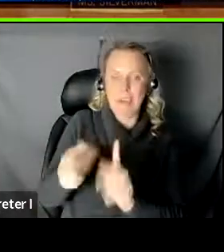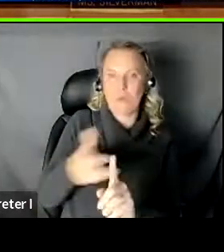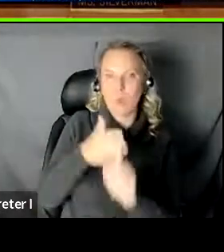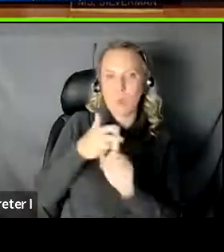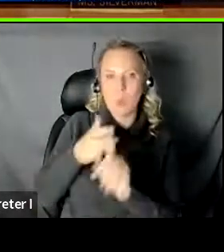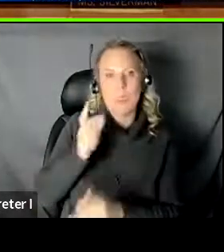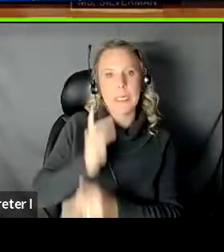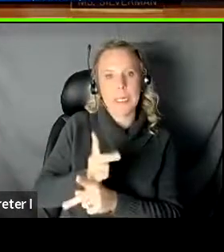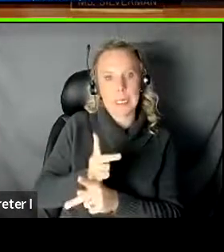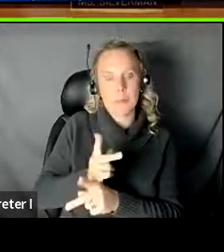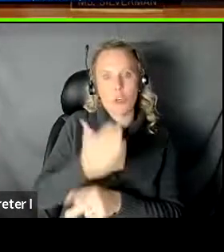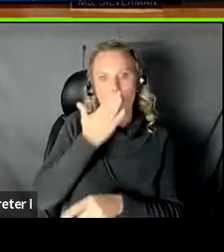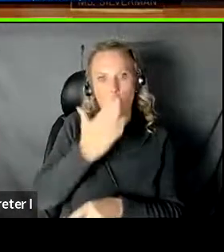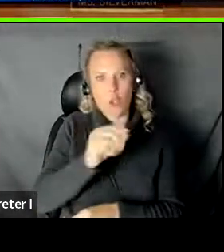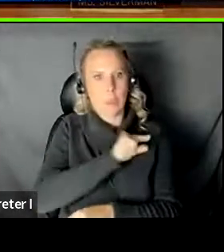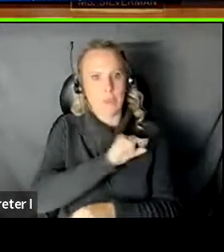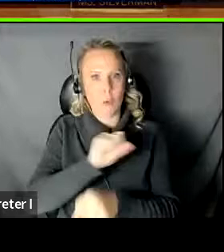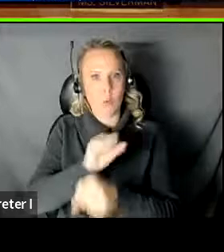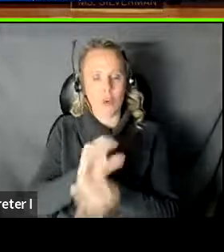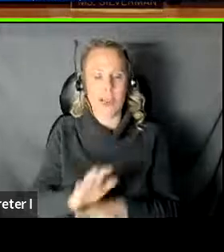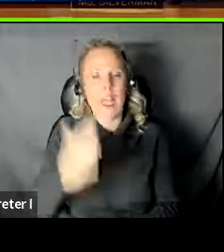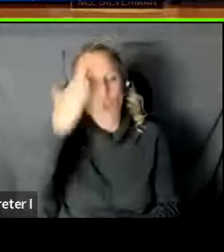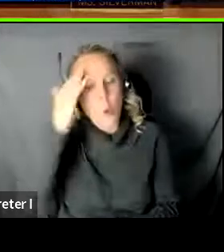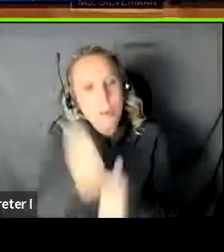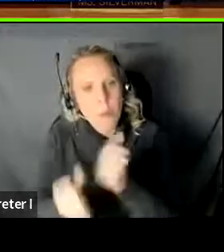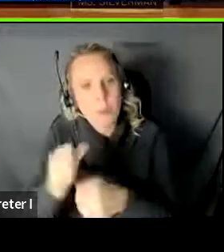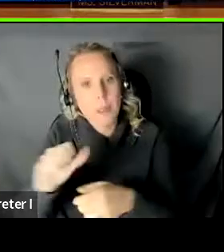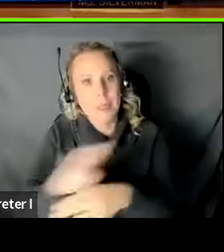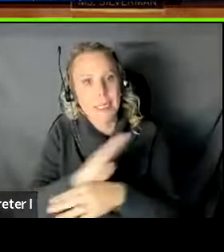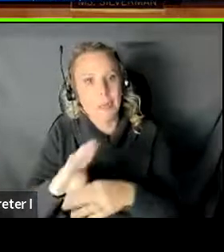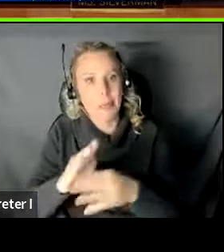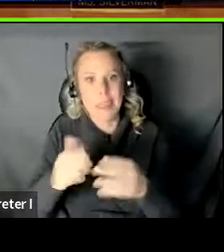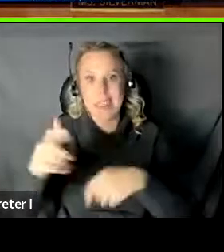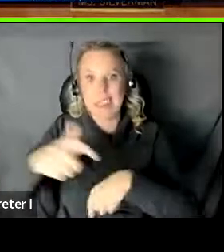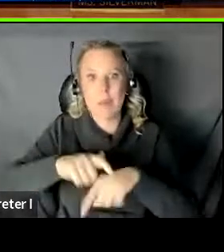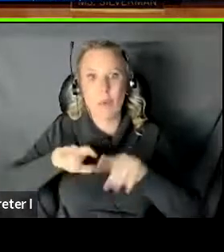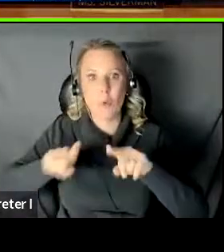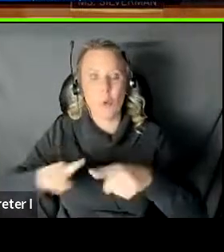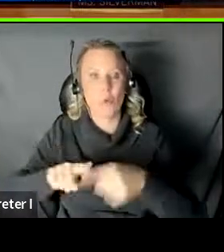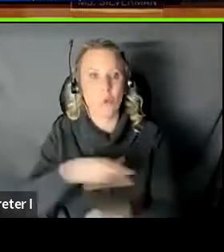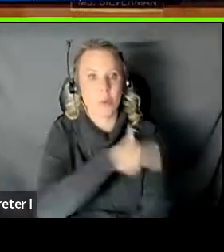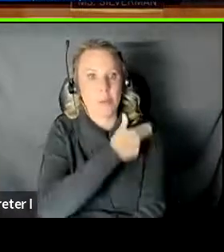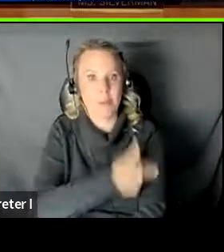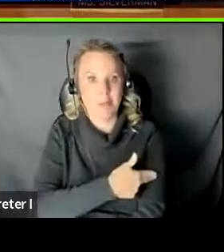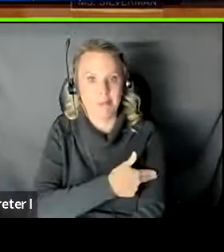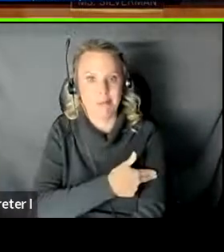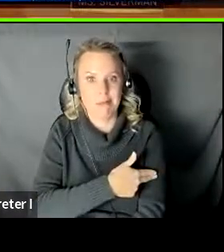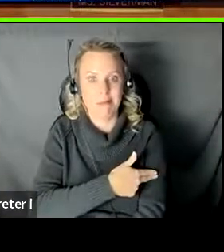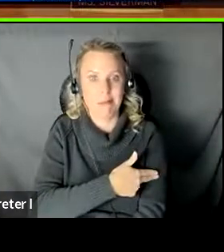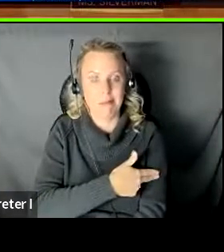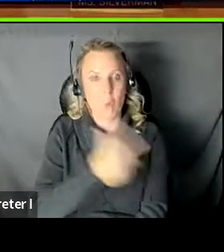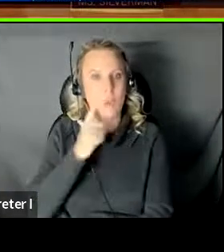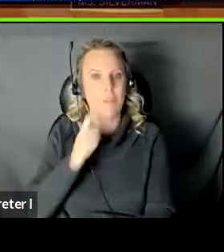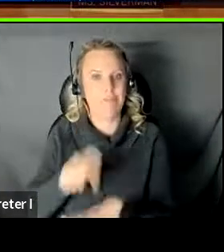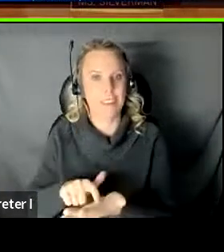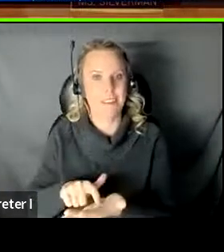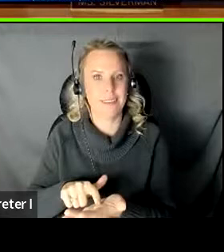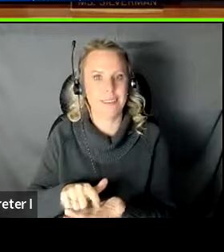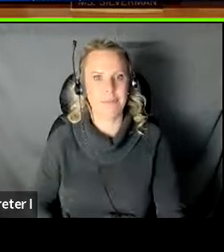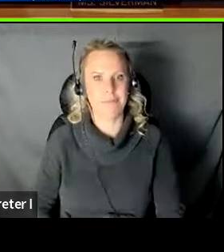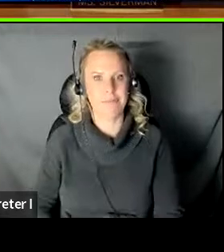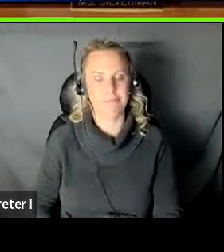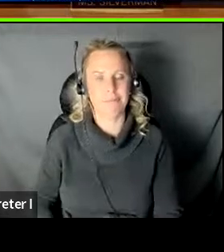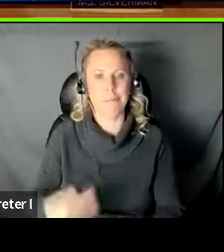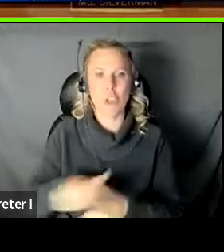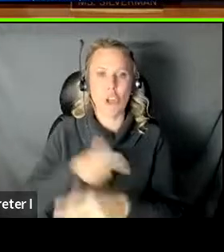workers. And I know everyone's busy, but next time you have to go to the hospital, you're going to feel it with